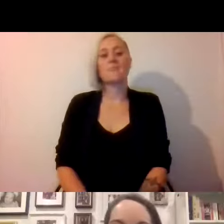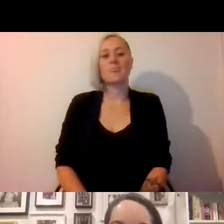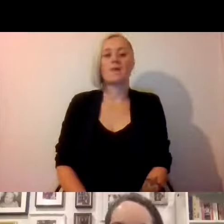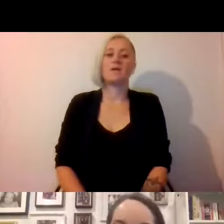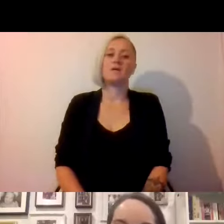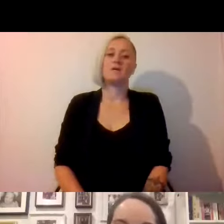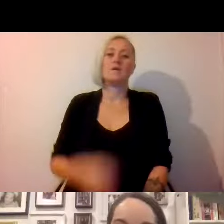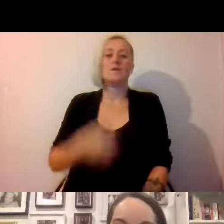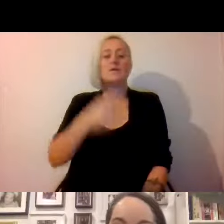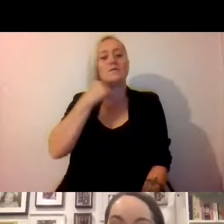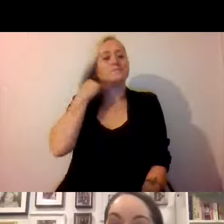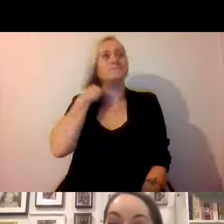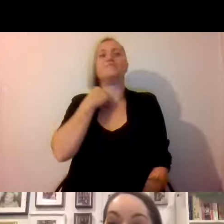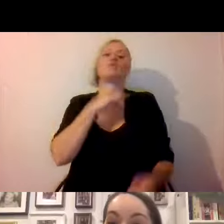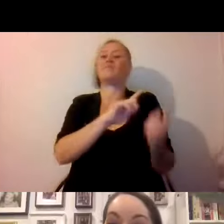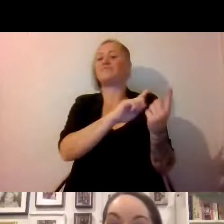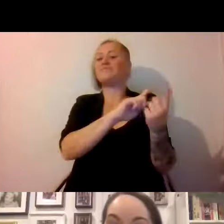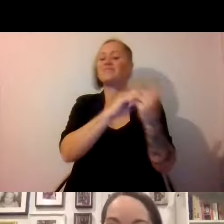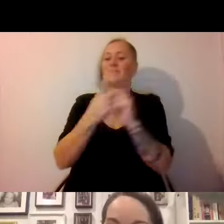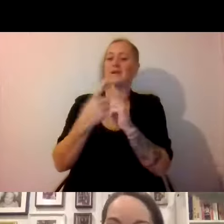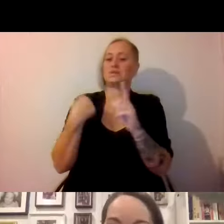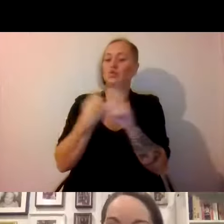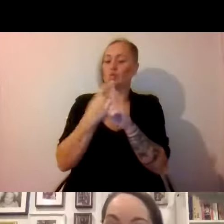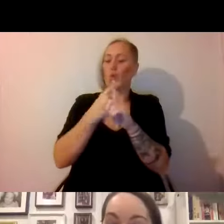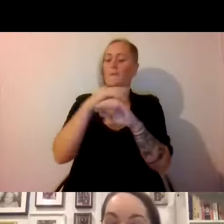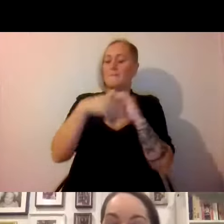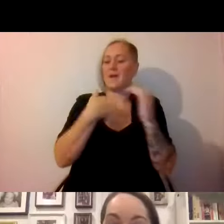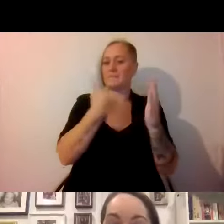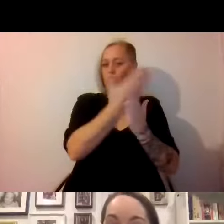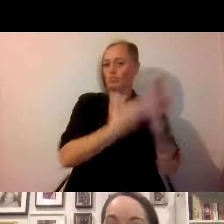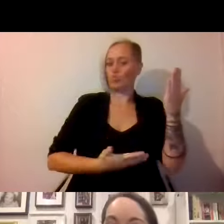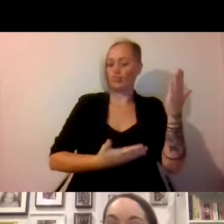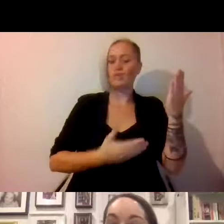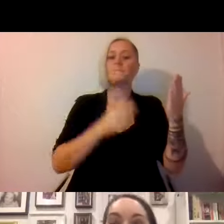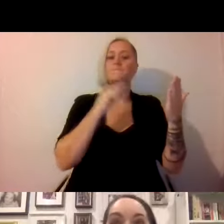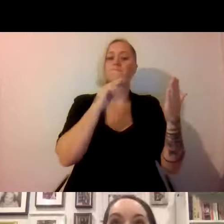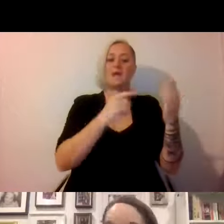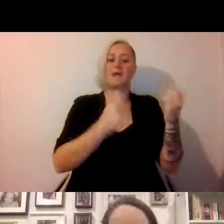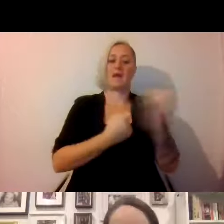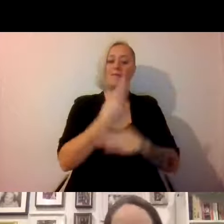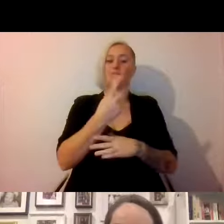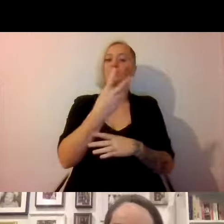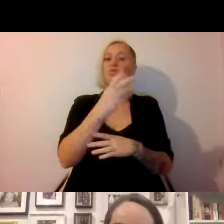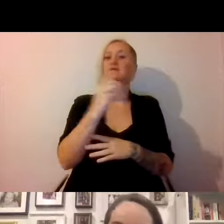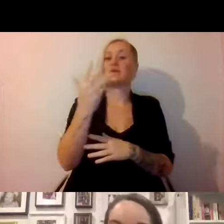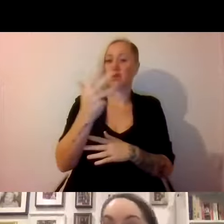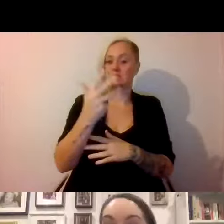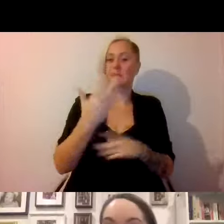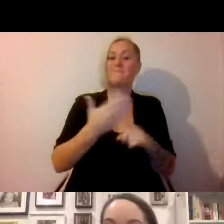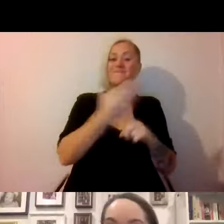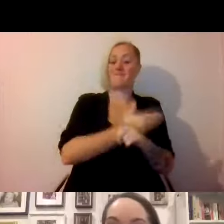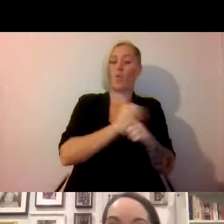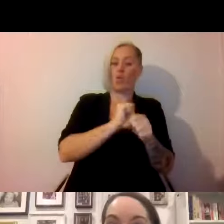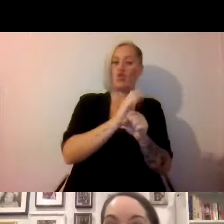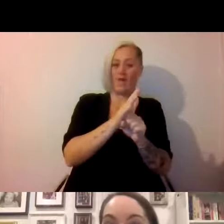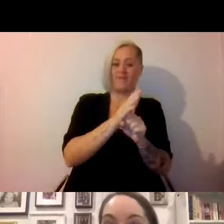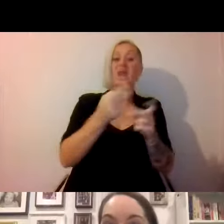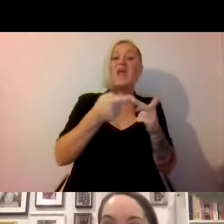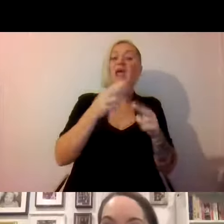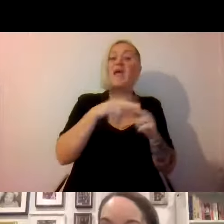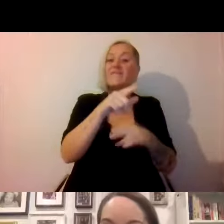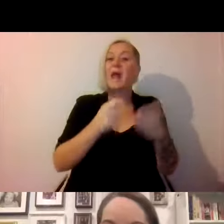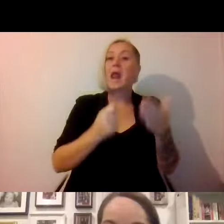I've narrated here took place in 2019, pre-COVID. And if this had taken place even a year later, I think the